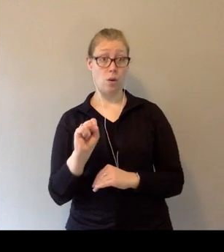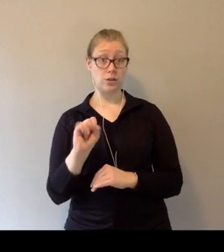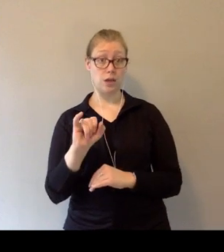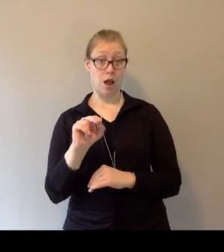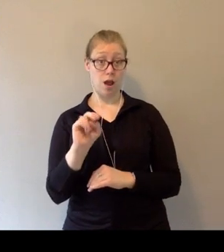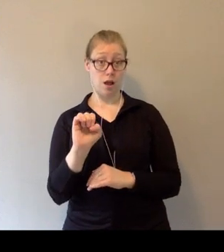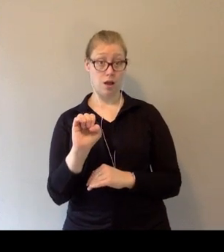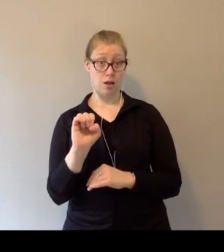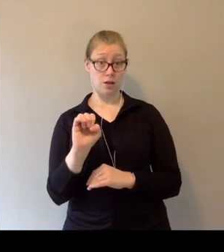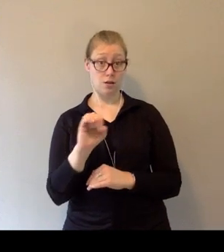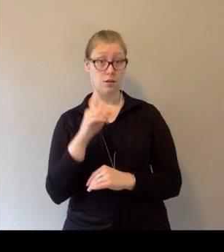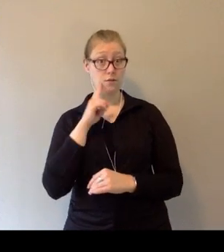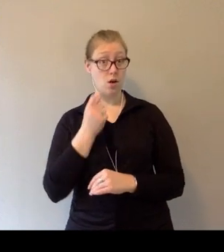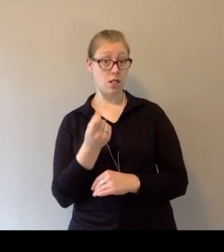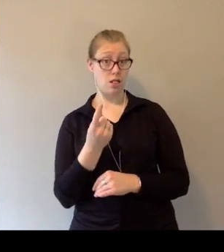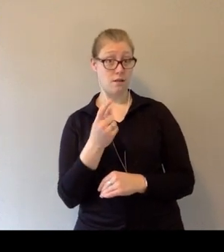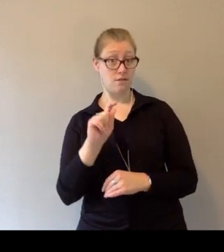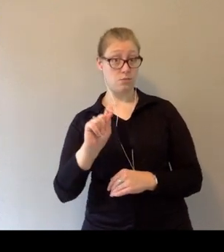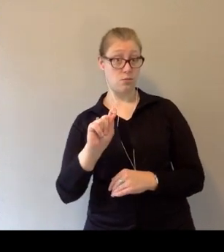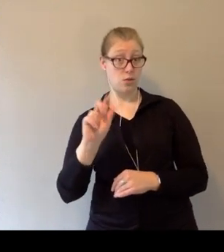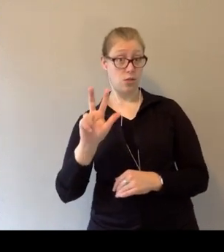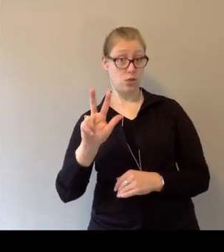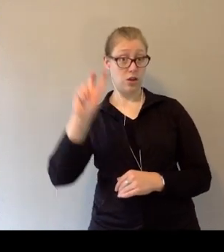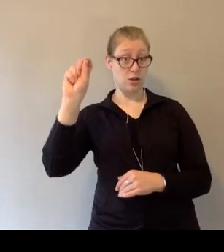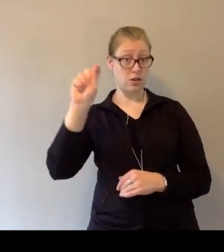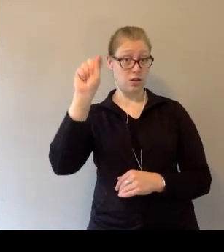cosine of 11.3.